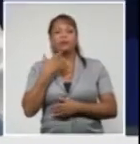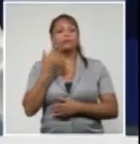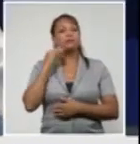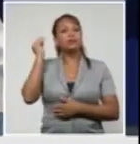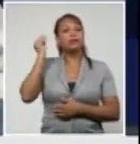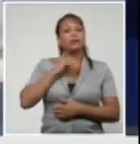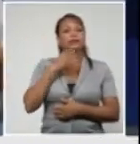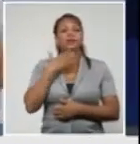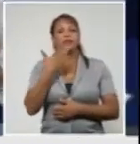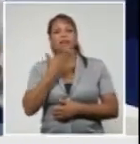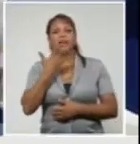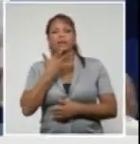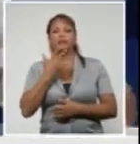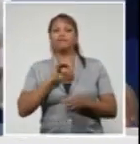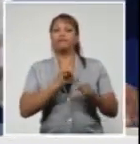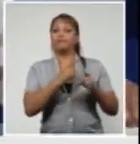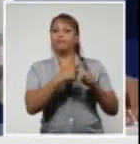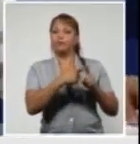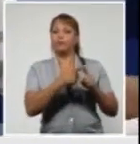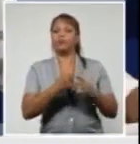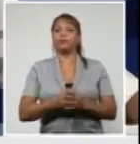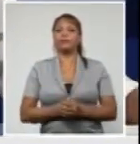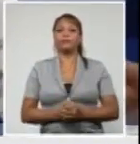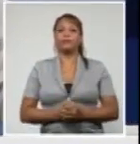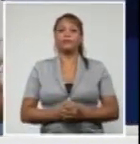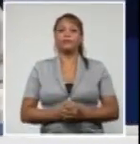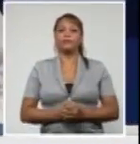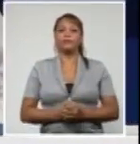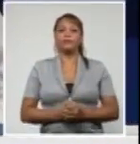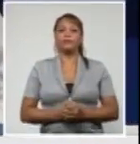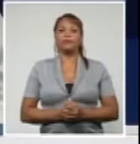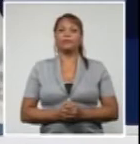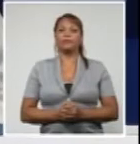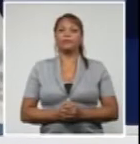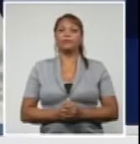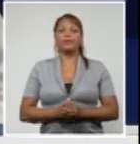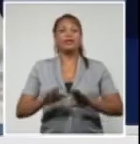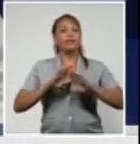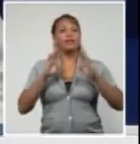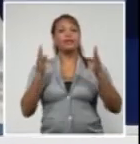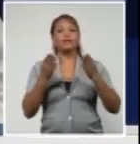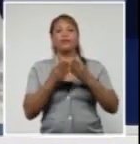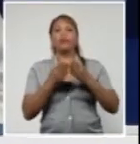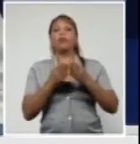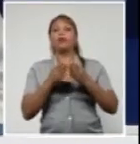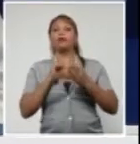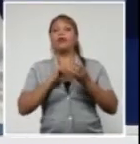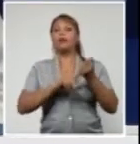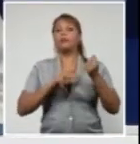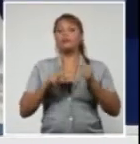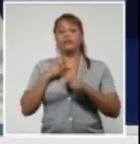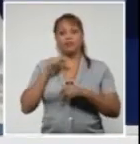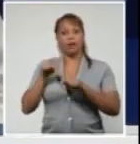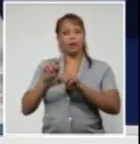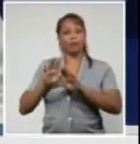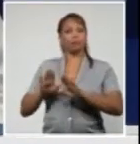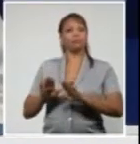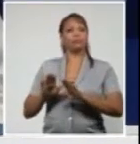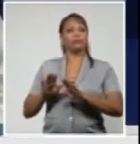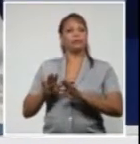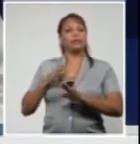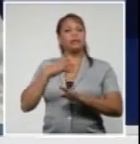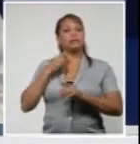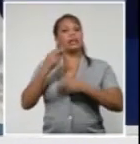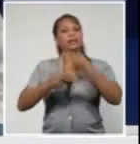As I always mention, samples from all of the country's territories were tested. From